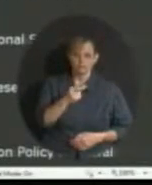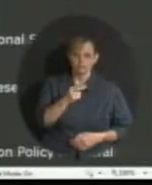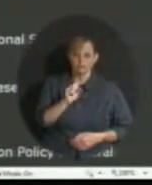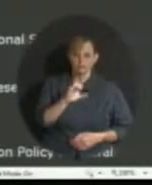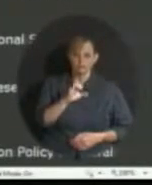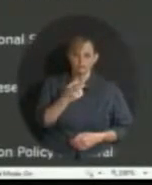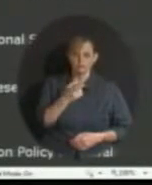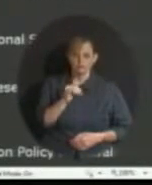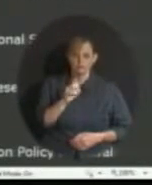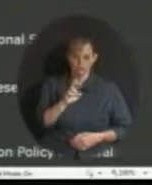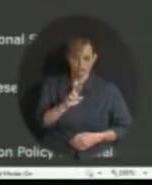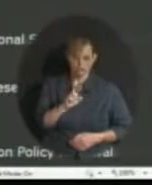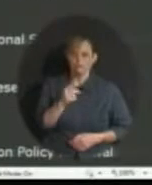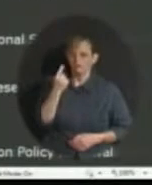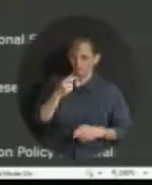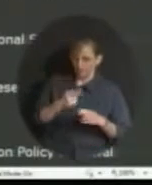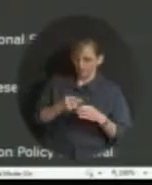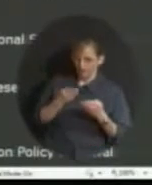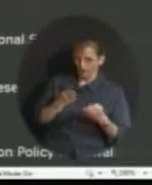correct.